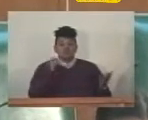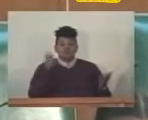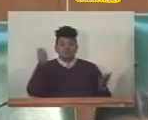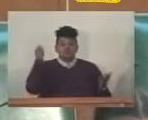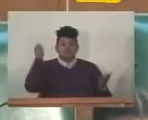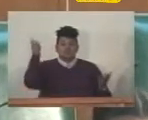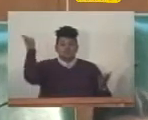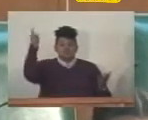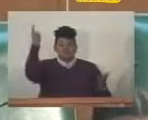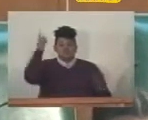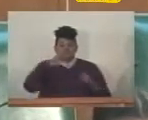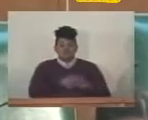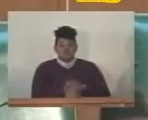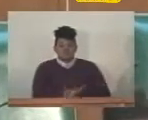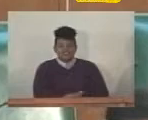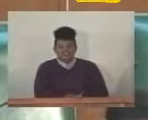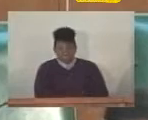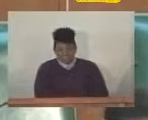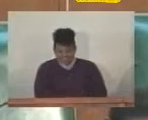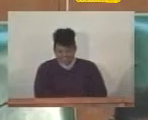road.